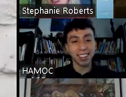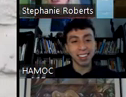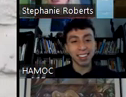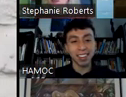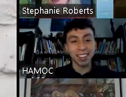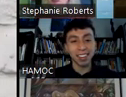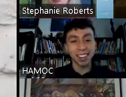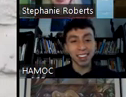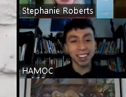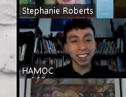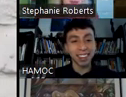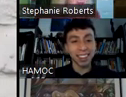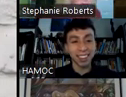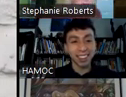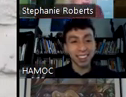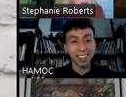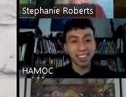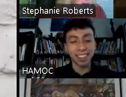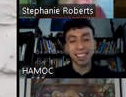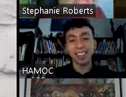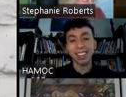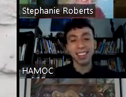Hello, let me just turn on my camera.